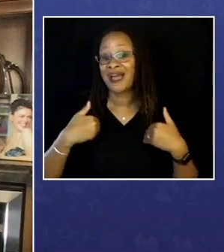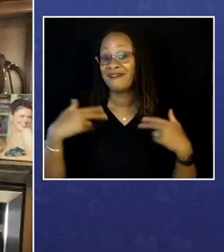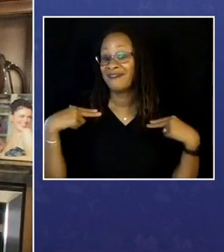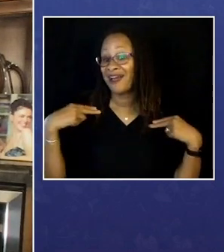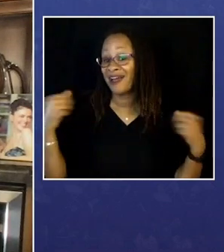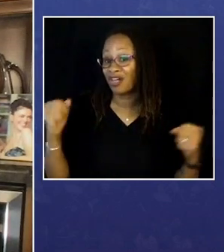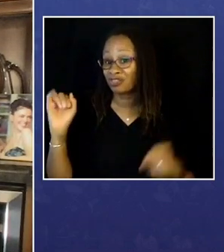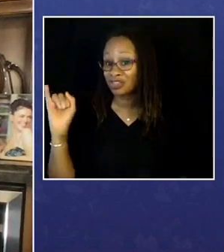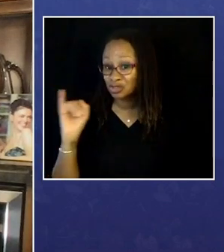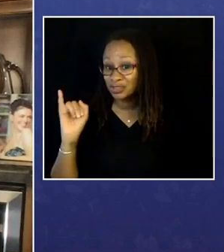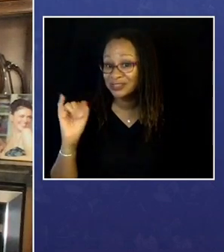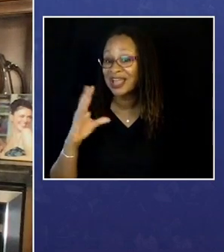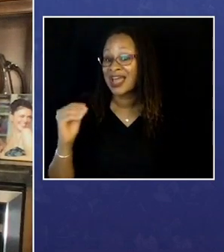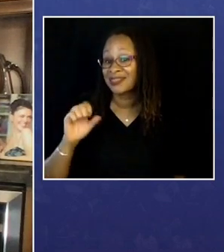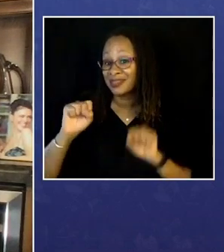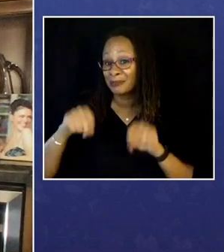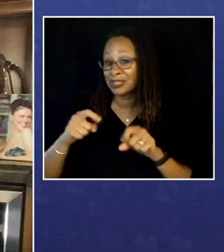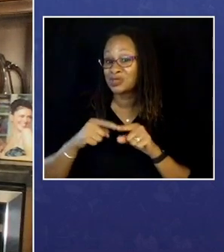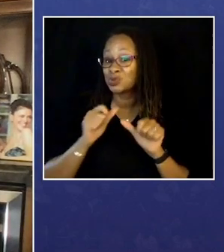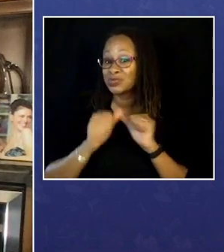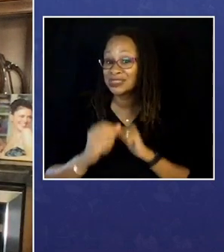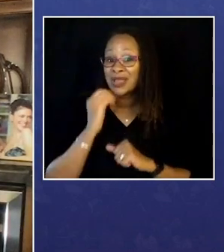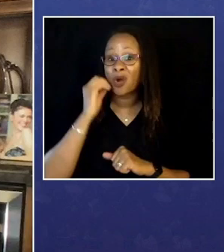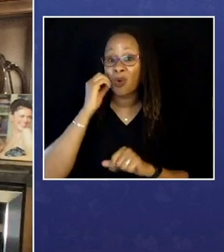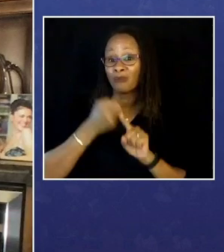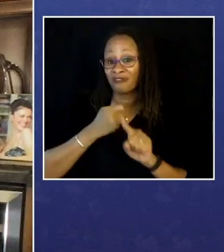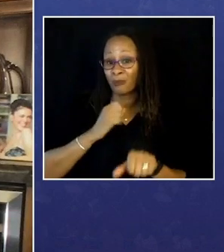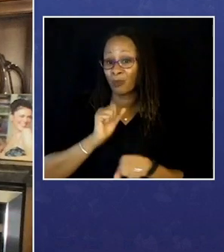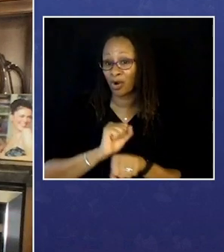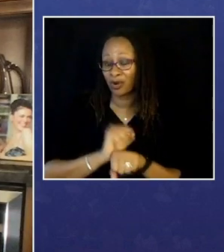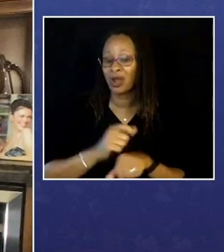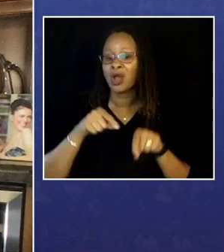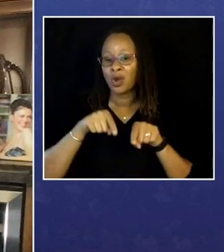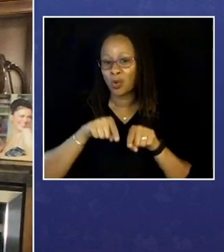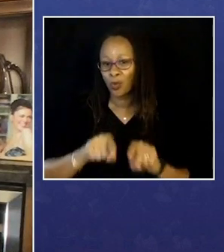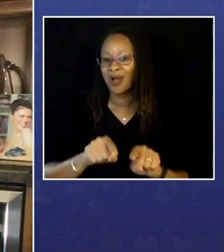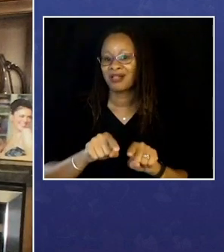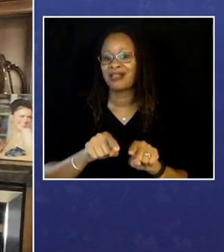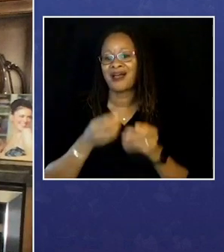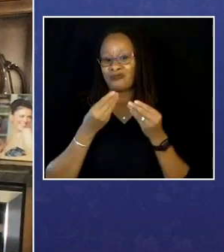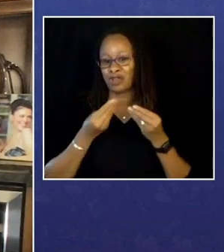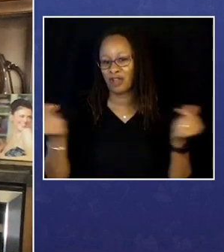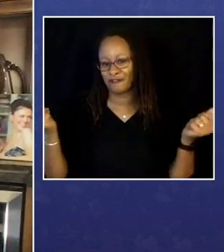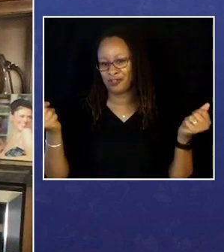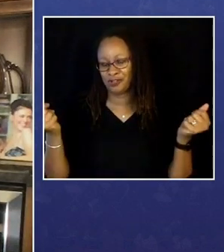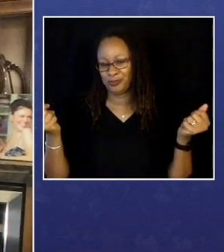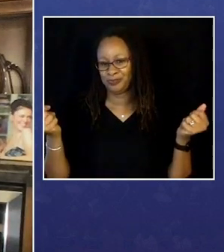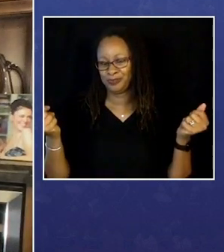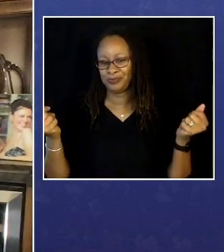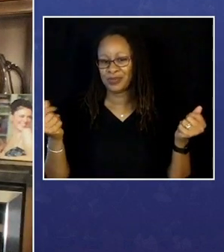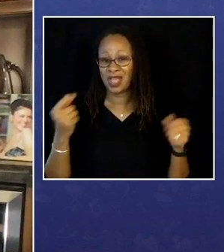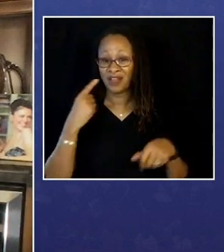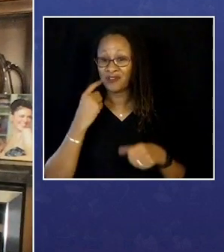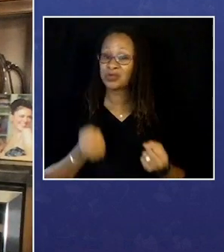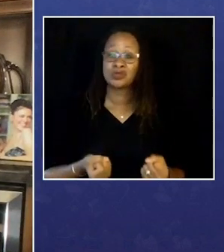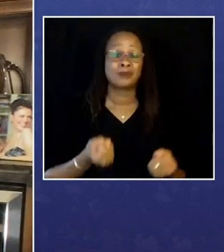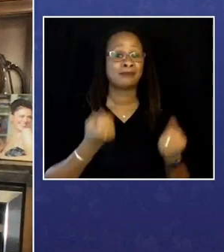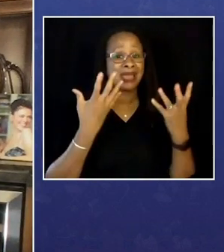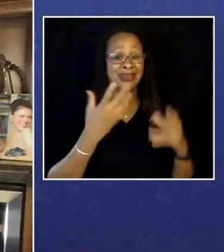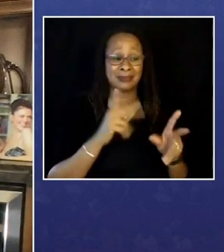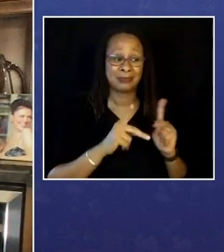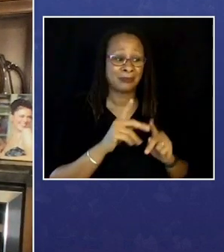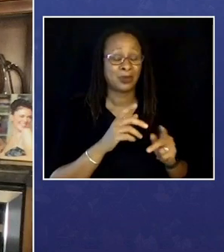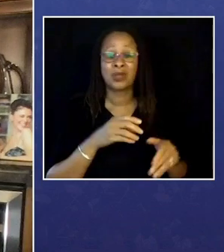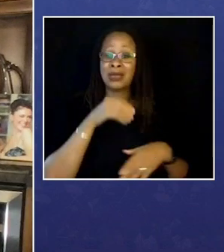have health insurance and the ability to stay home from work while I recovered. You know, for too many